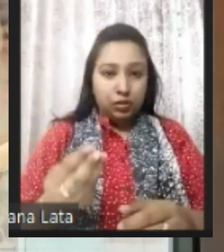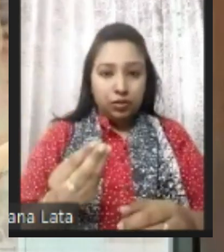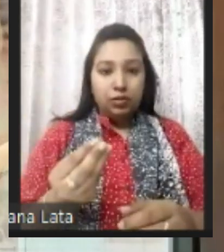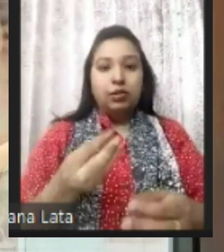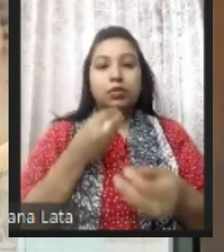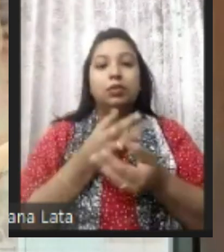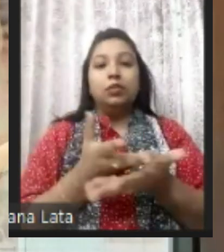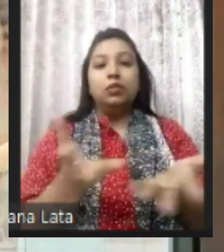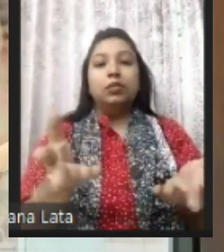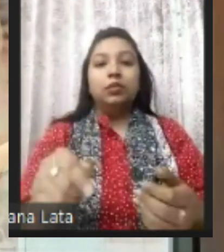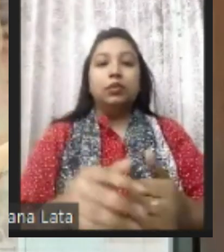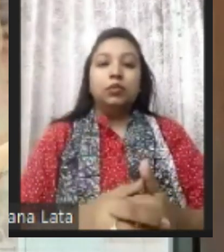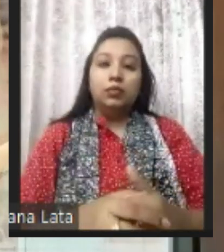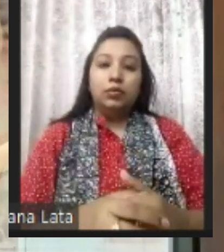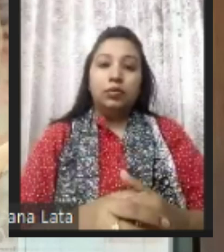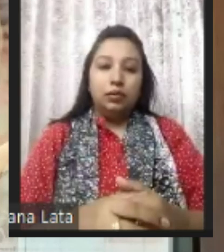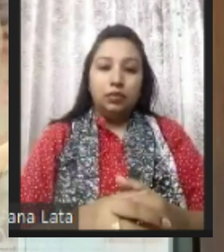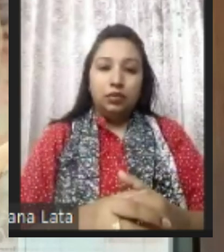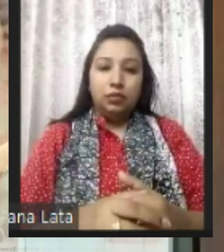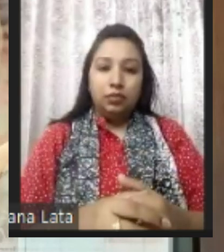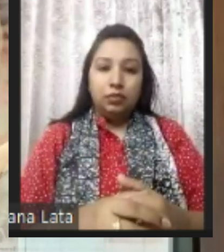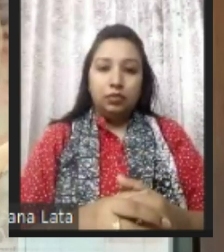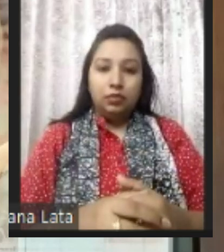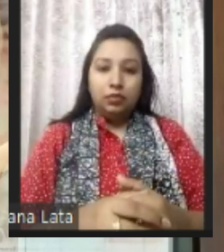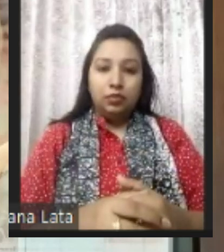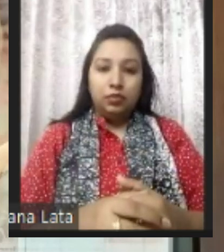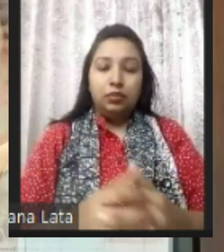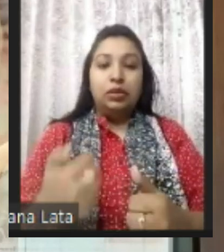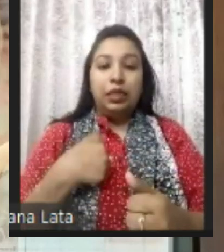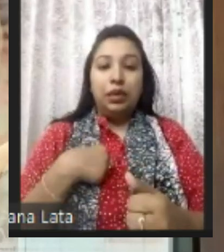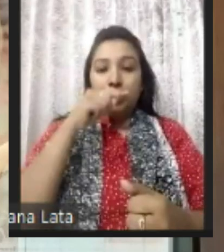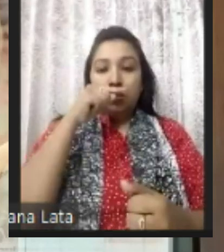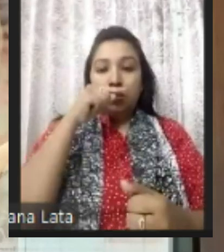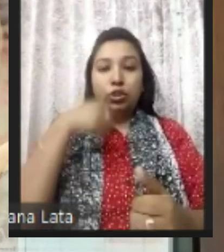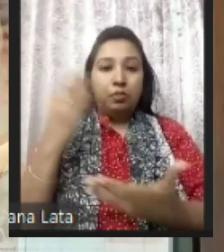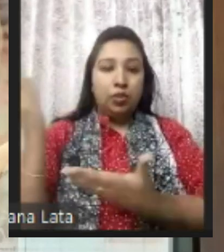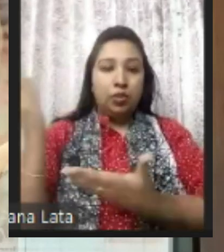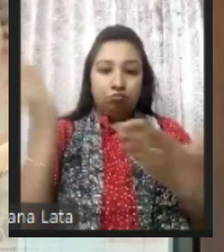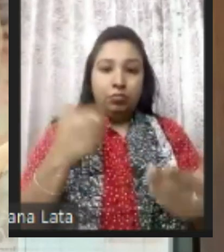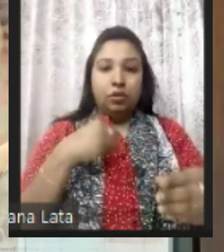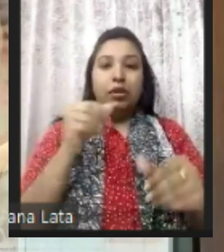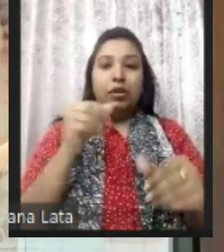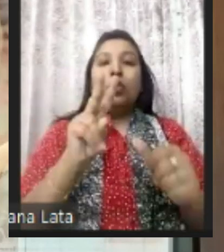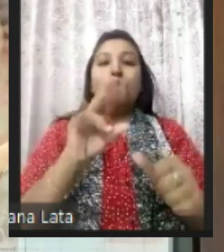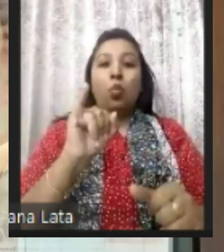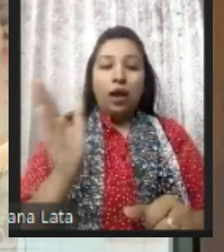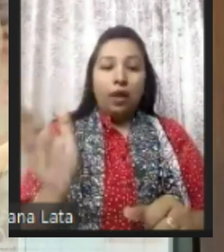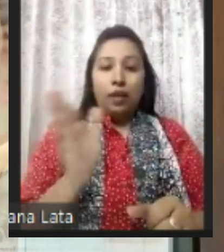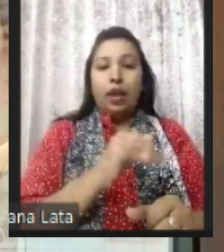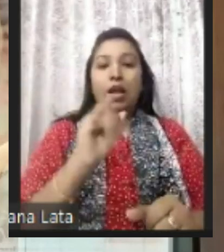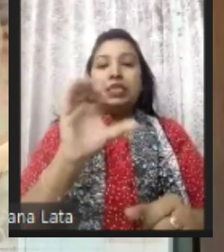time zone. It's really very honor for me as well as A2I ICT divisions to be a part of very